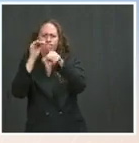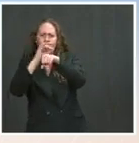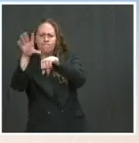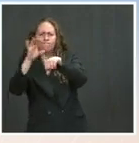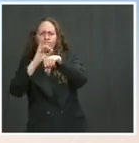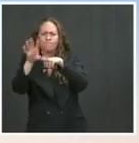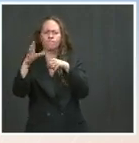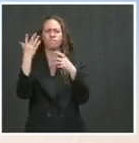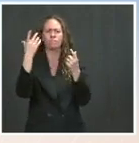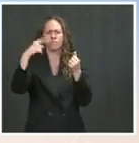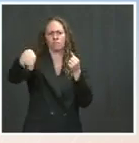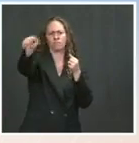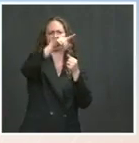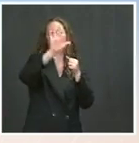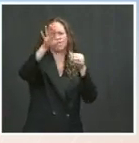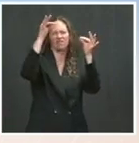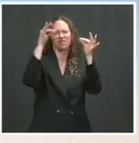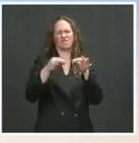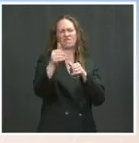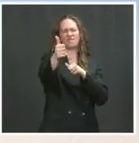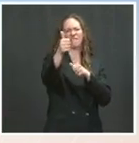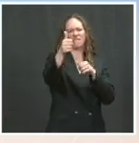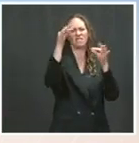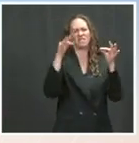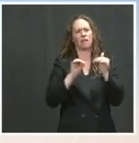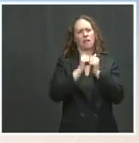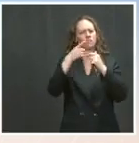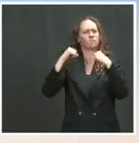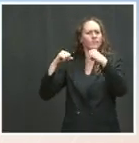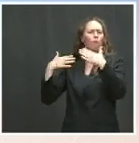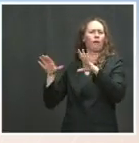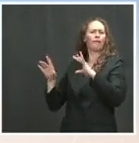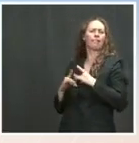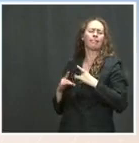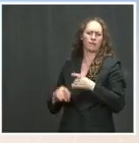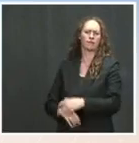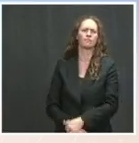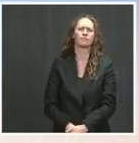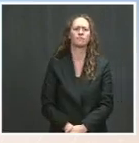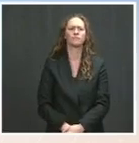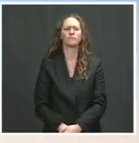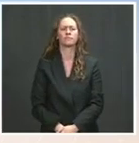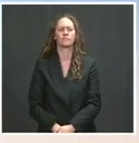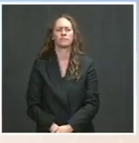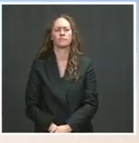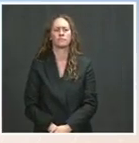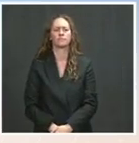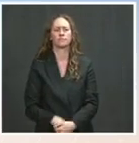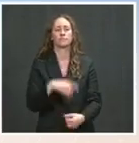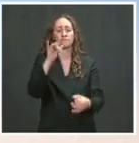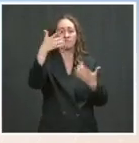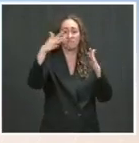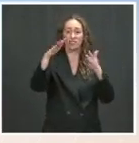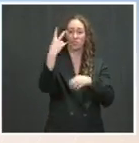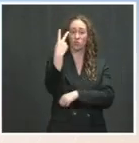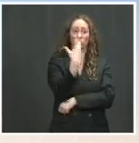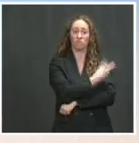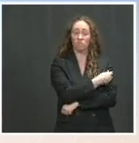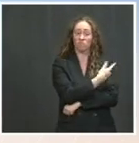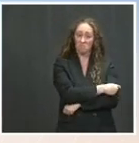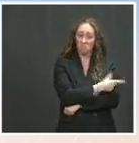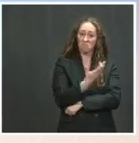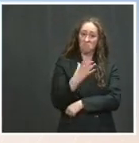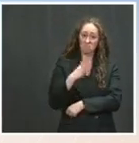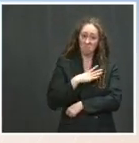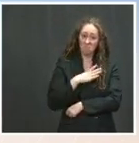to be able to protect themselves. If you get vaccinated, you go through your two doses, you're 2 weeks past your doses, you no longer need